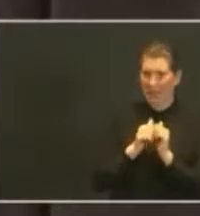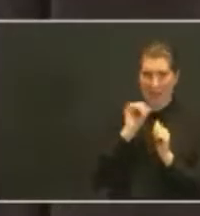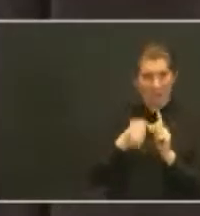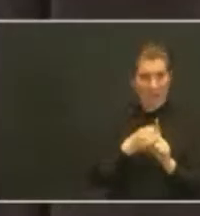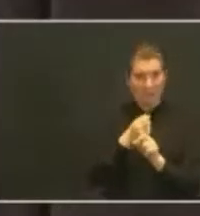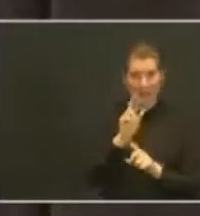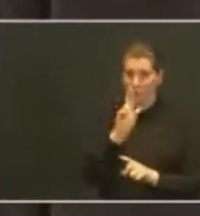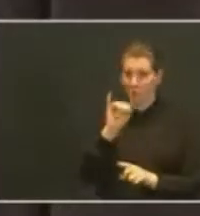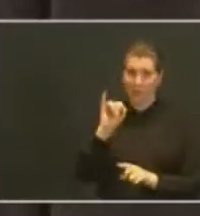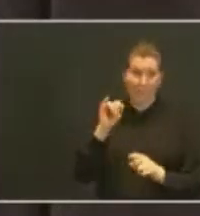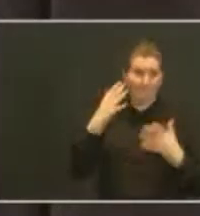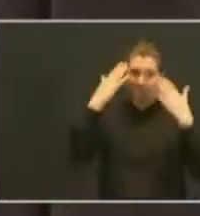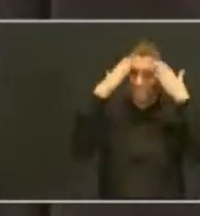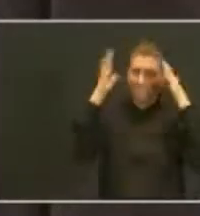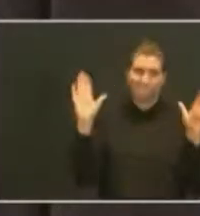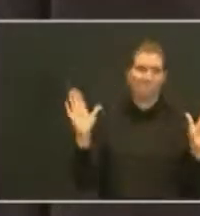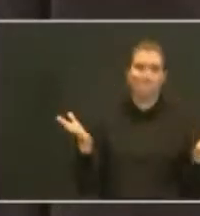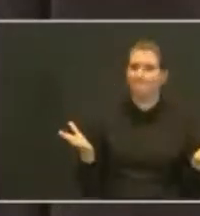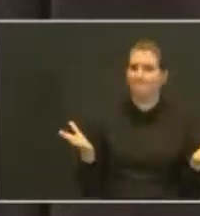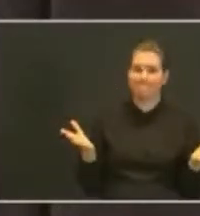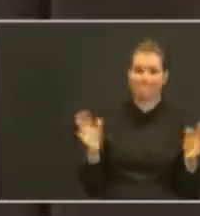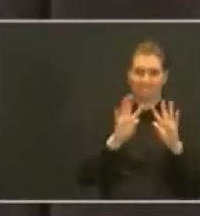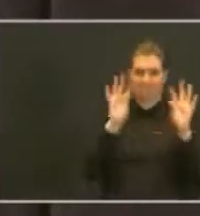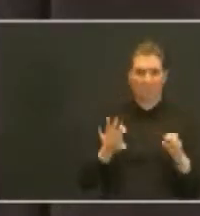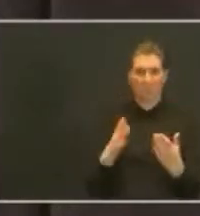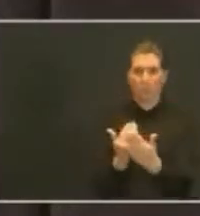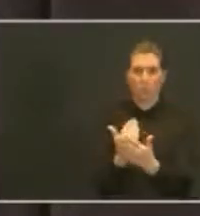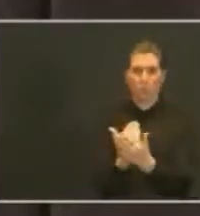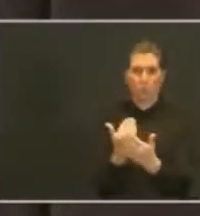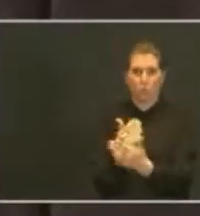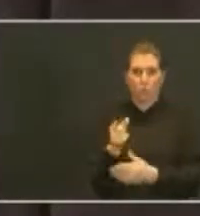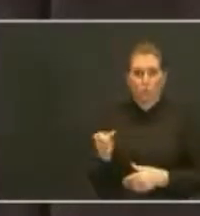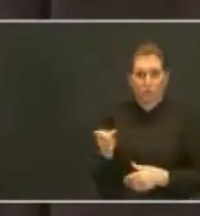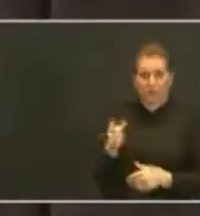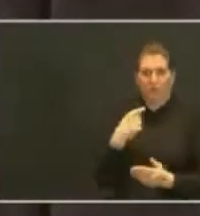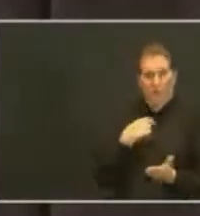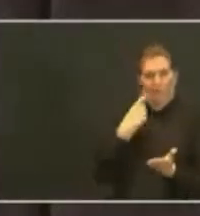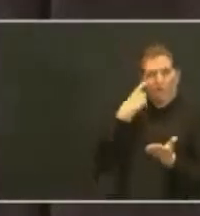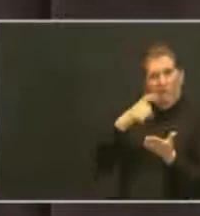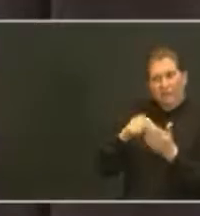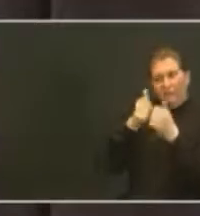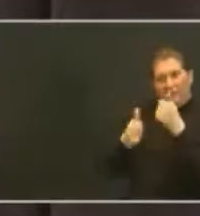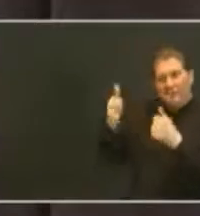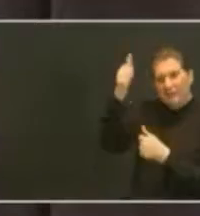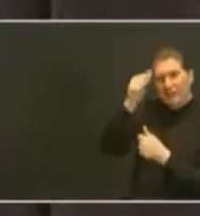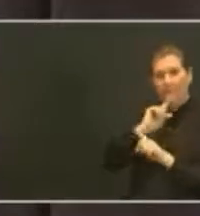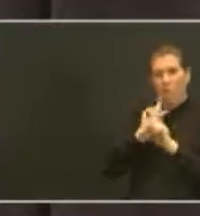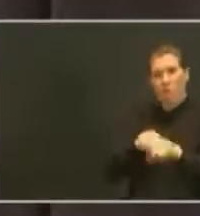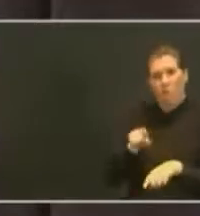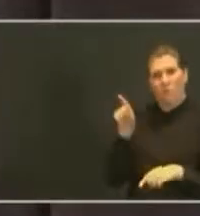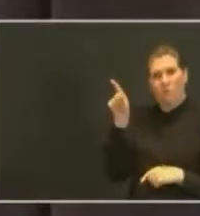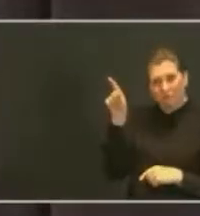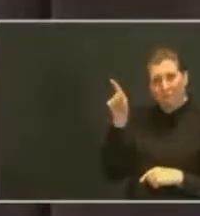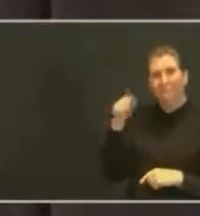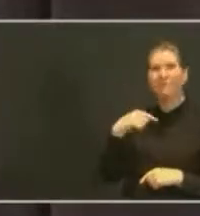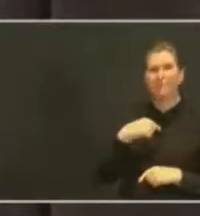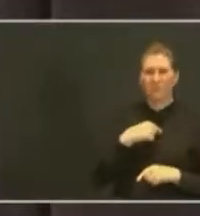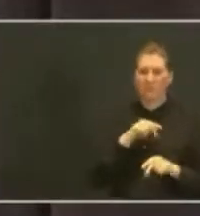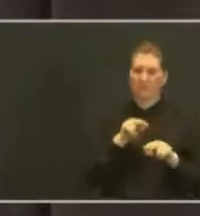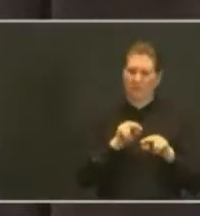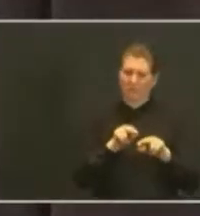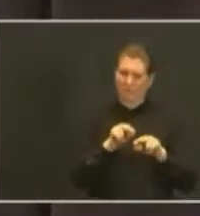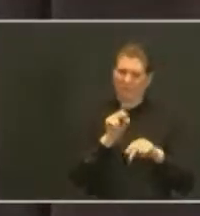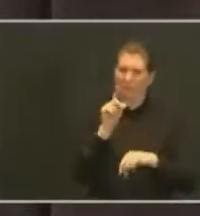that as decisions are made about executive orders, at any time, based on the data, we can